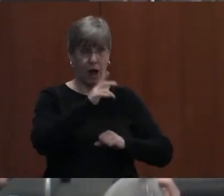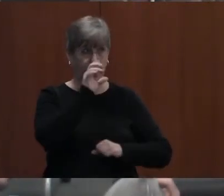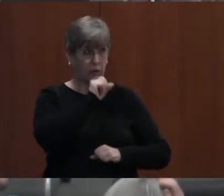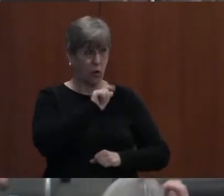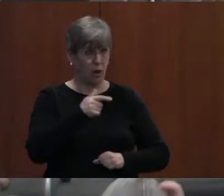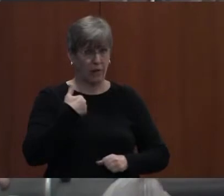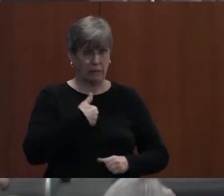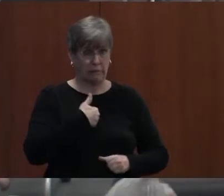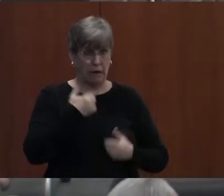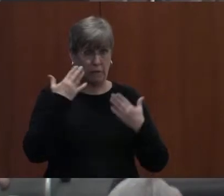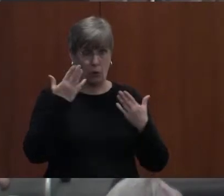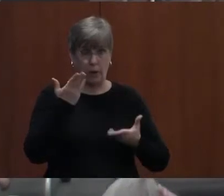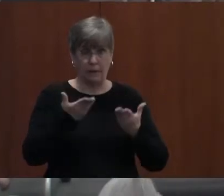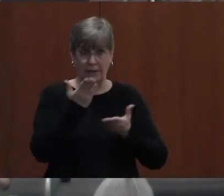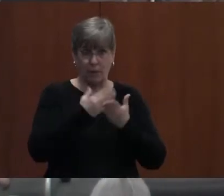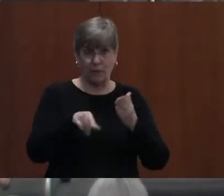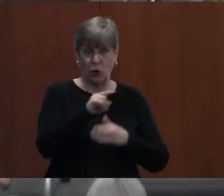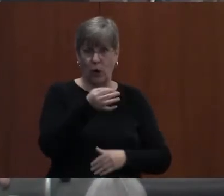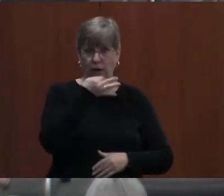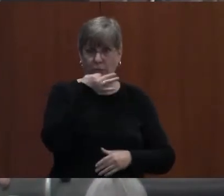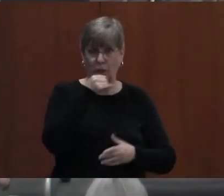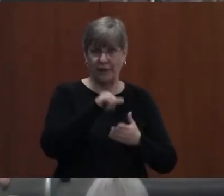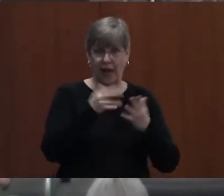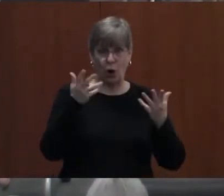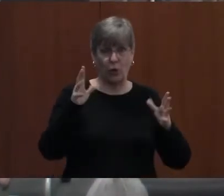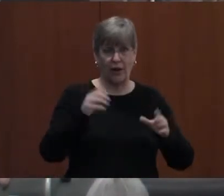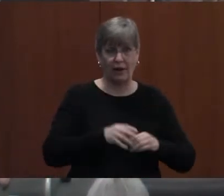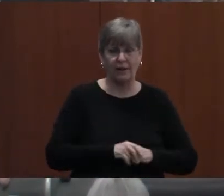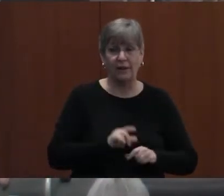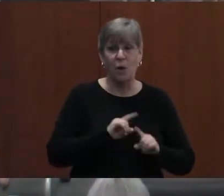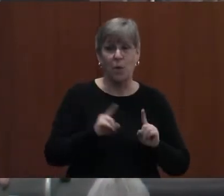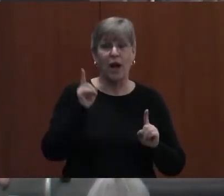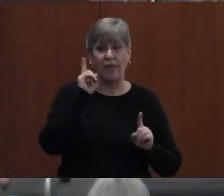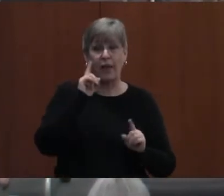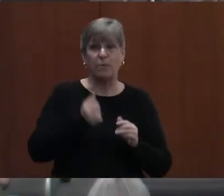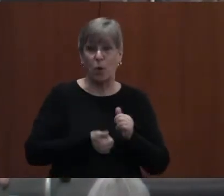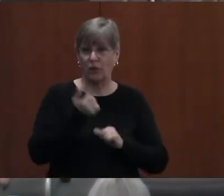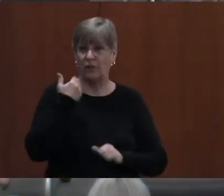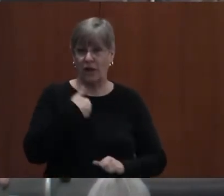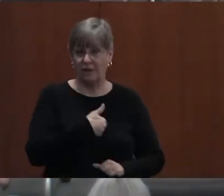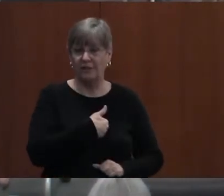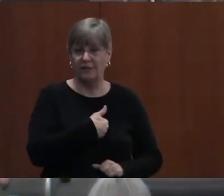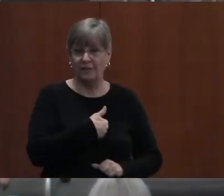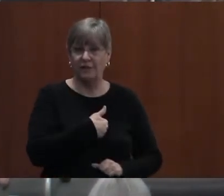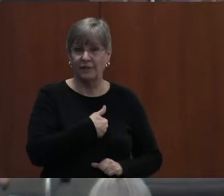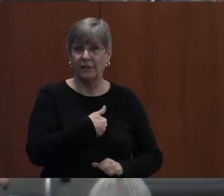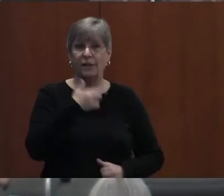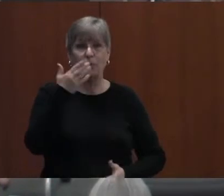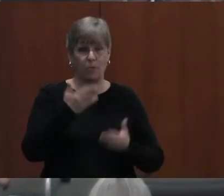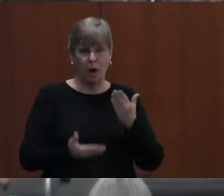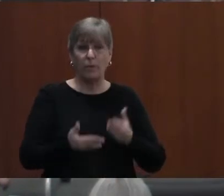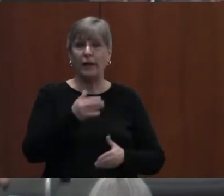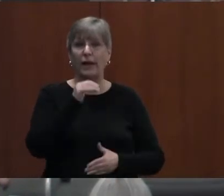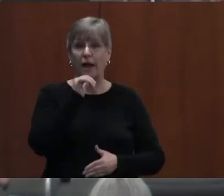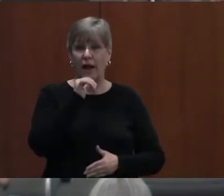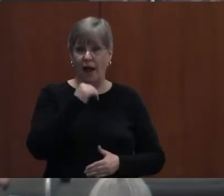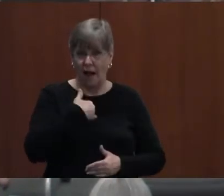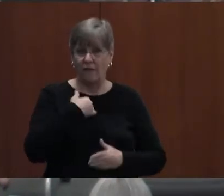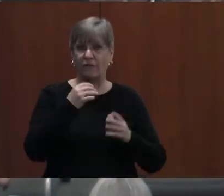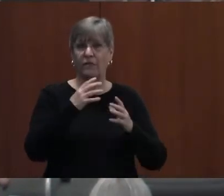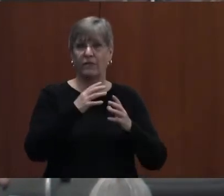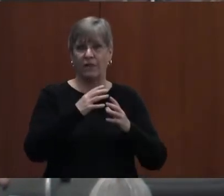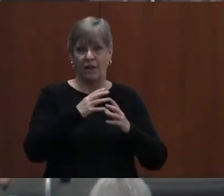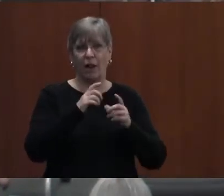us, I don't know, maybe some of you are experts in that already, but I think most of us probably have a considerable need